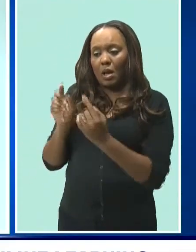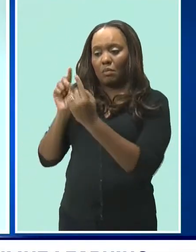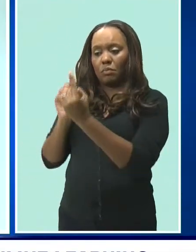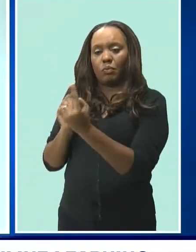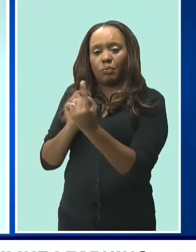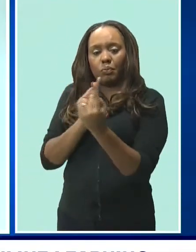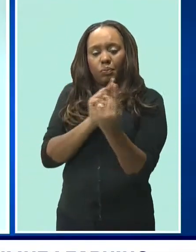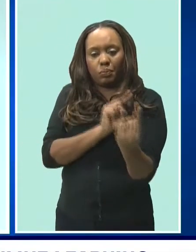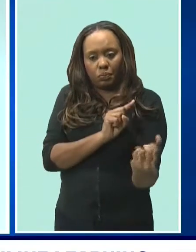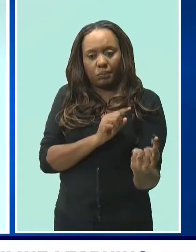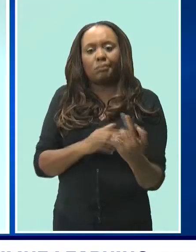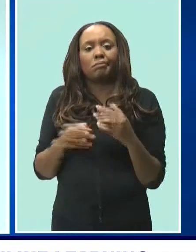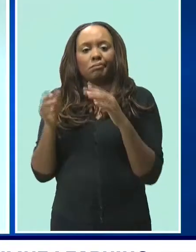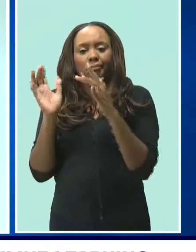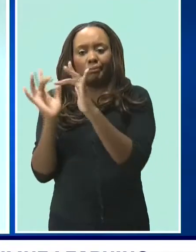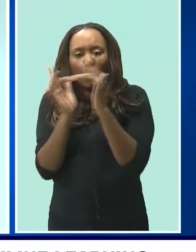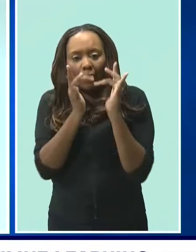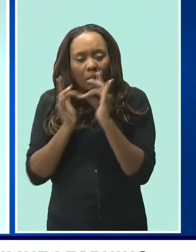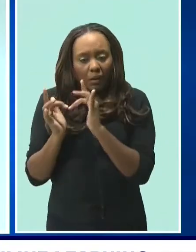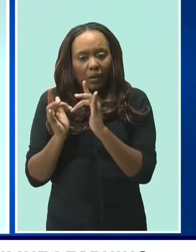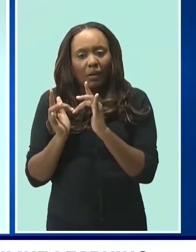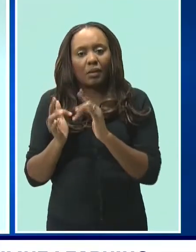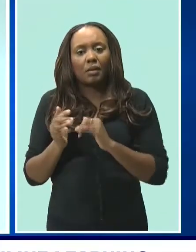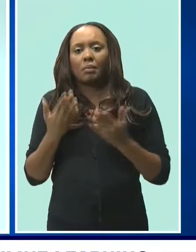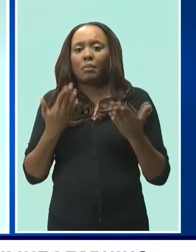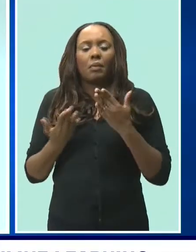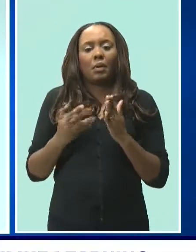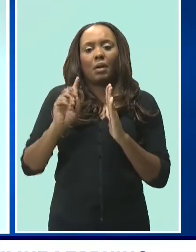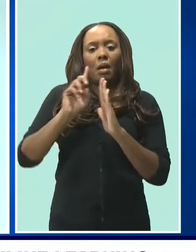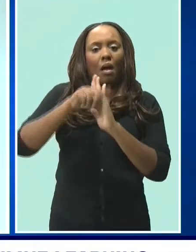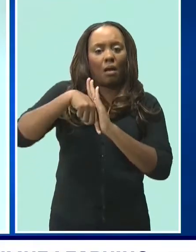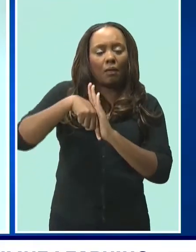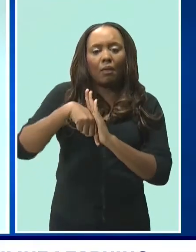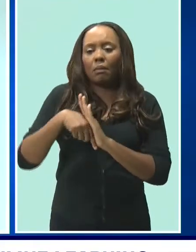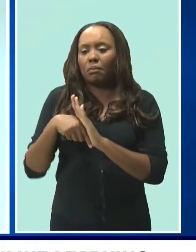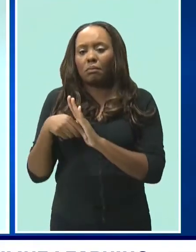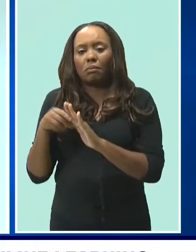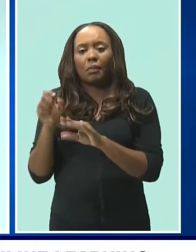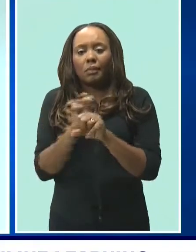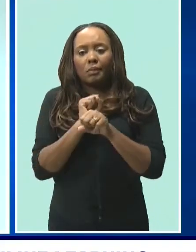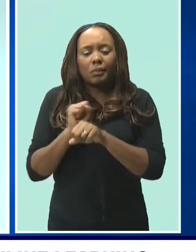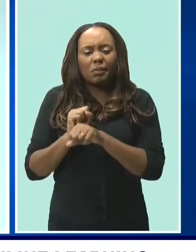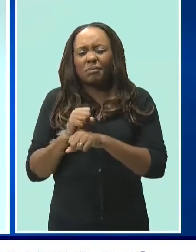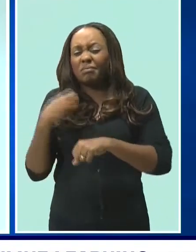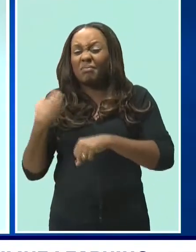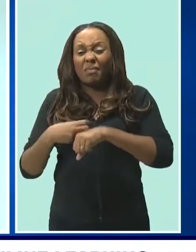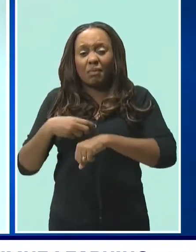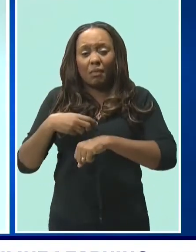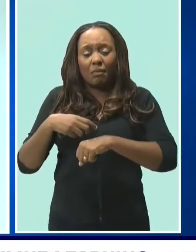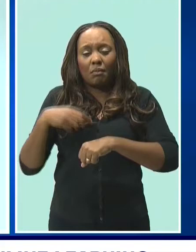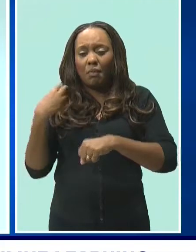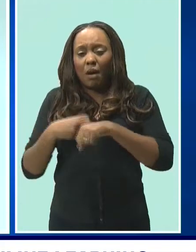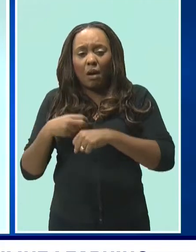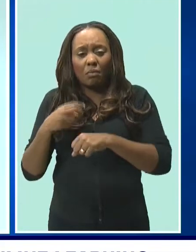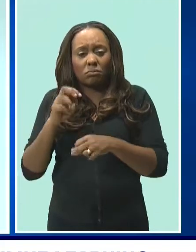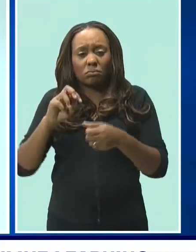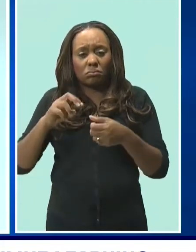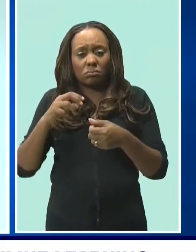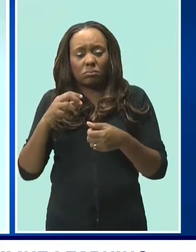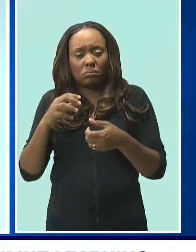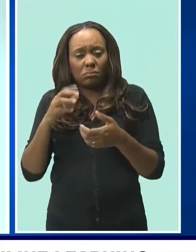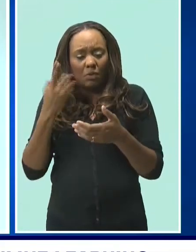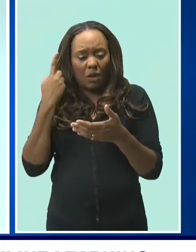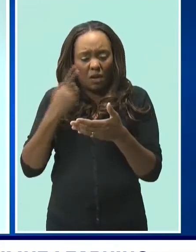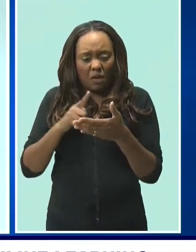child where you could work through the difficulties that the child was having in